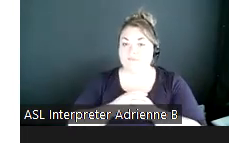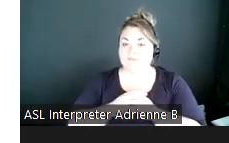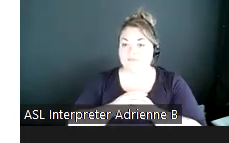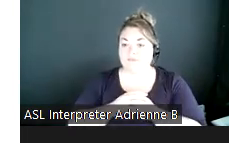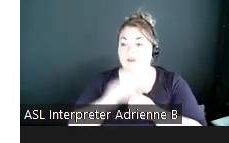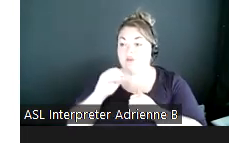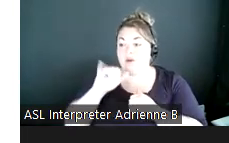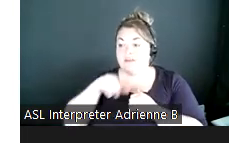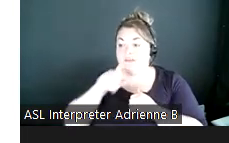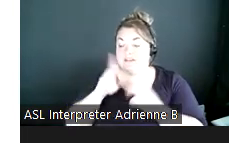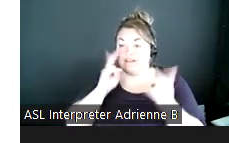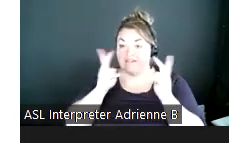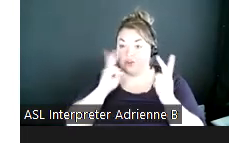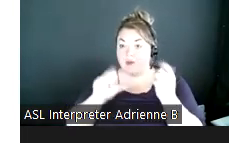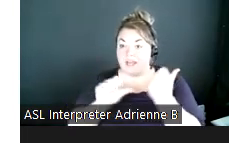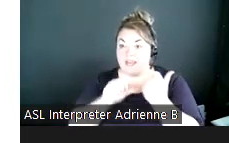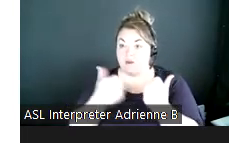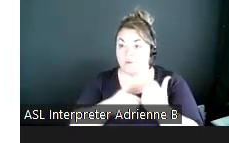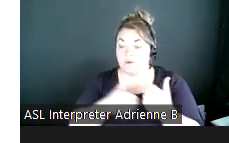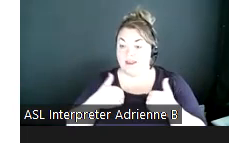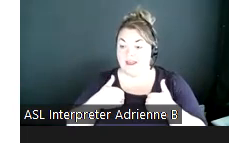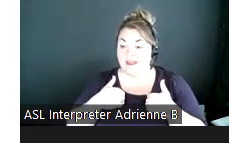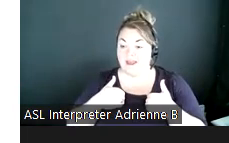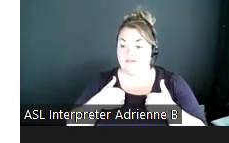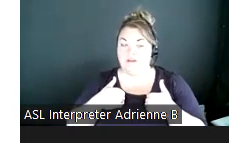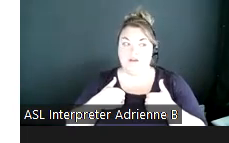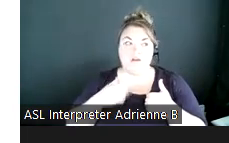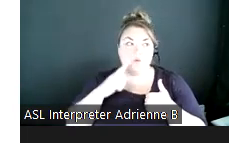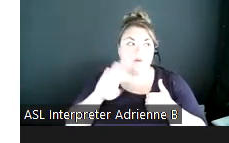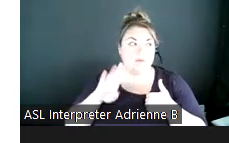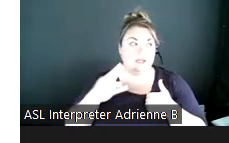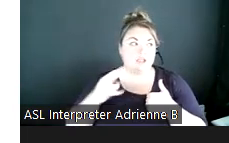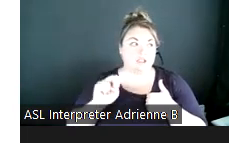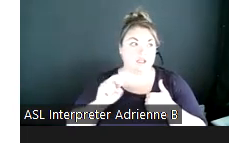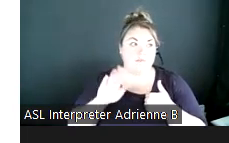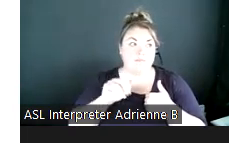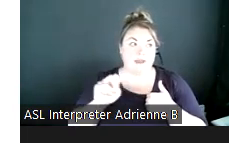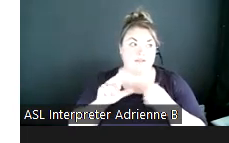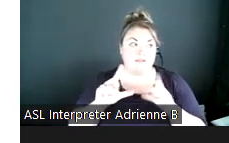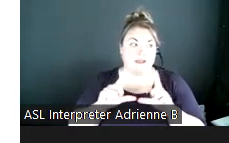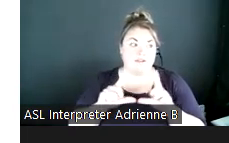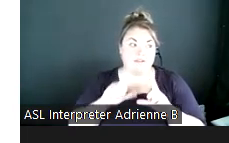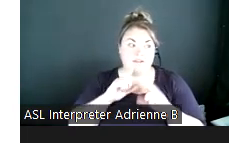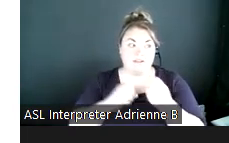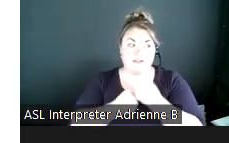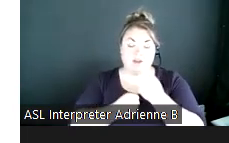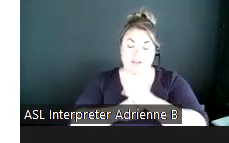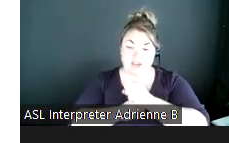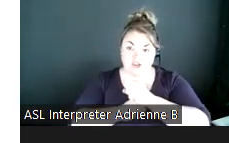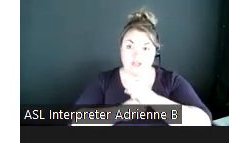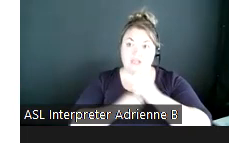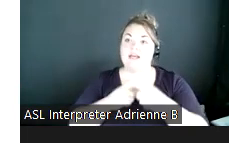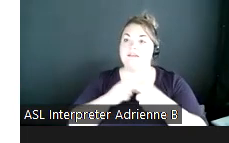So this is that visual aid that we have as far as the BHA base license being the foundation, and then adding